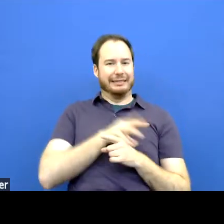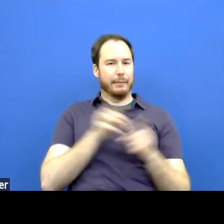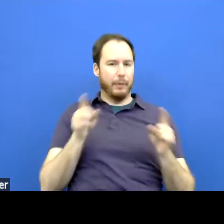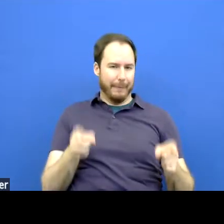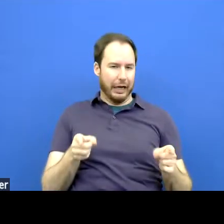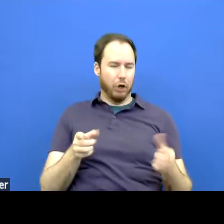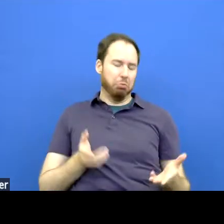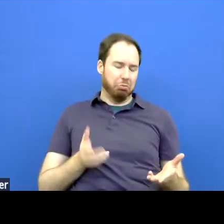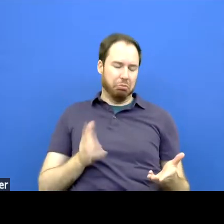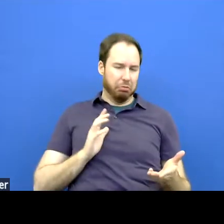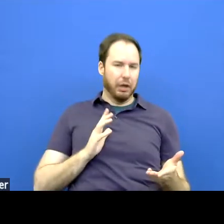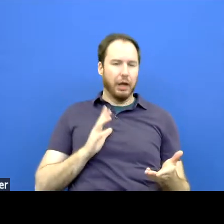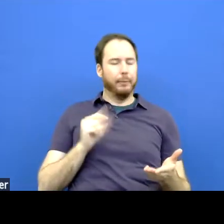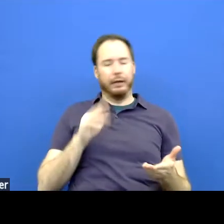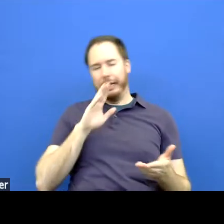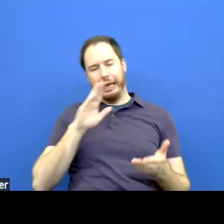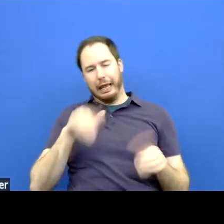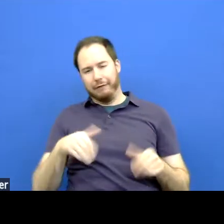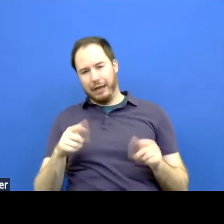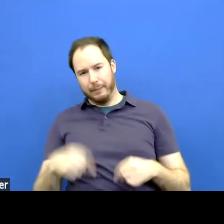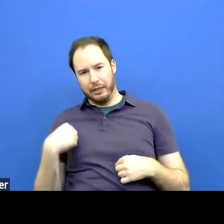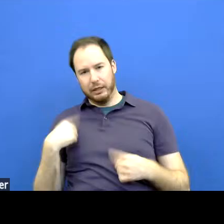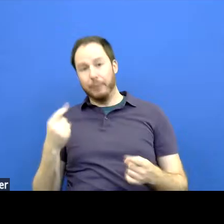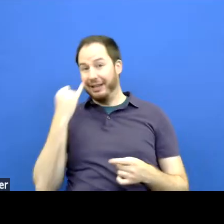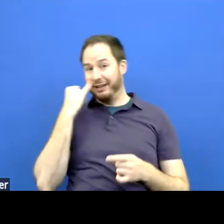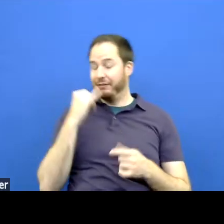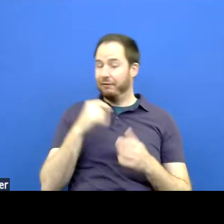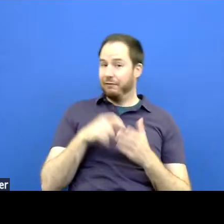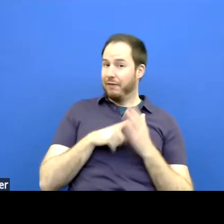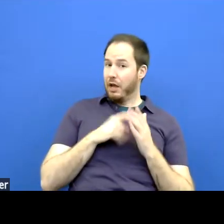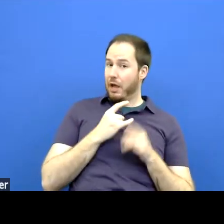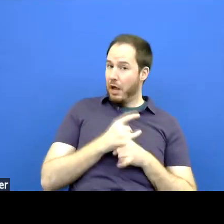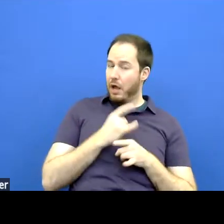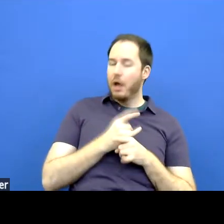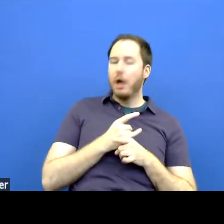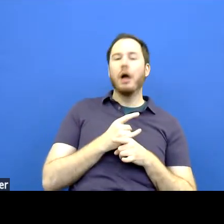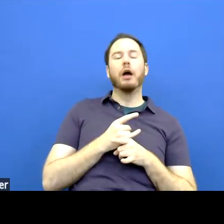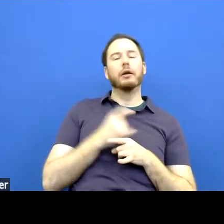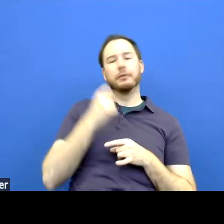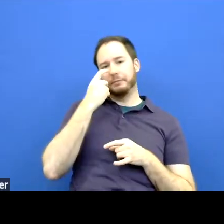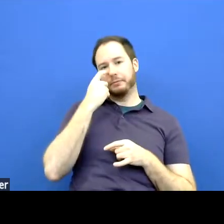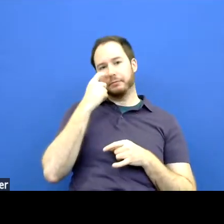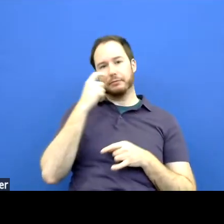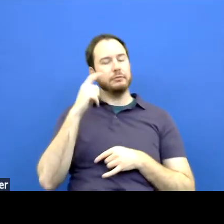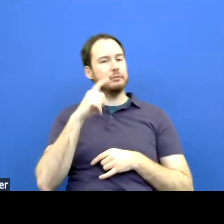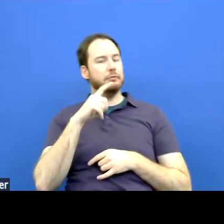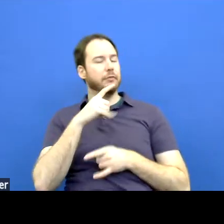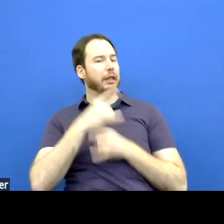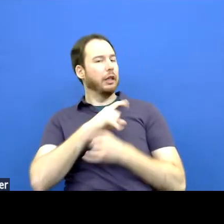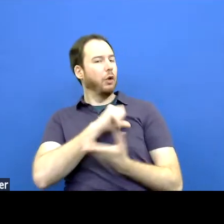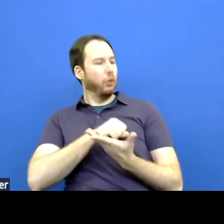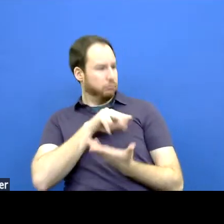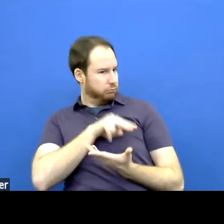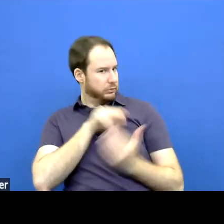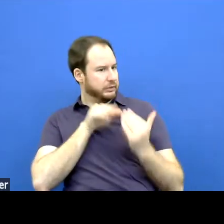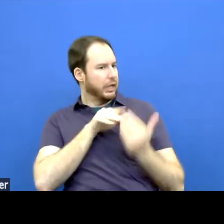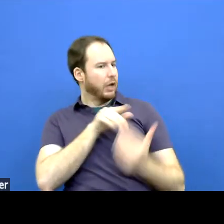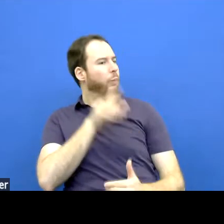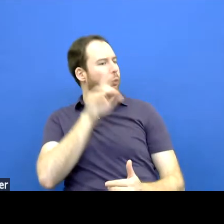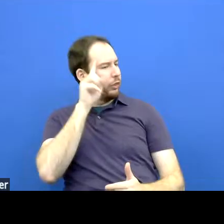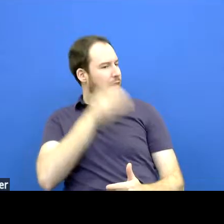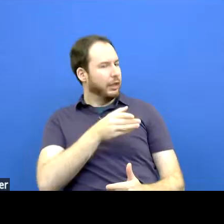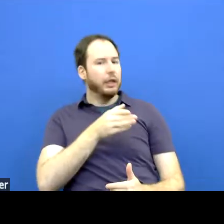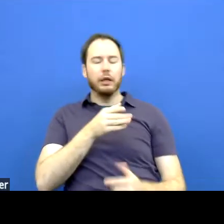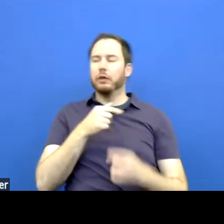the other thing I'll say is if it involves alcohol, again, as part of the liquor authority requirement, it has to be the same